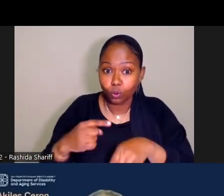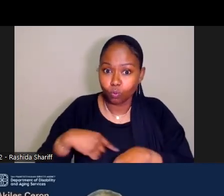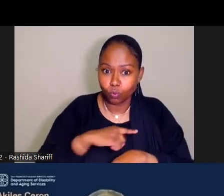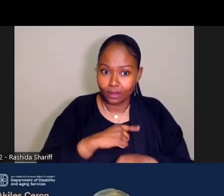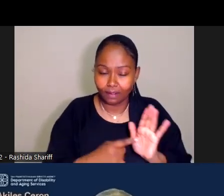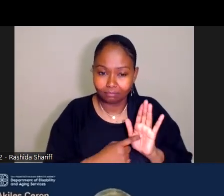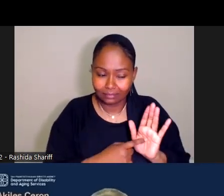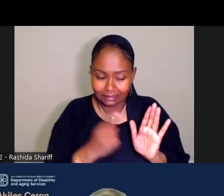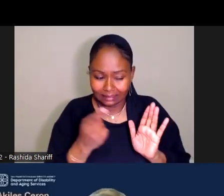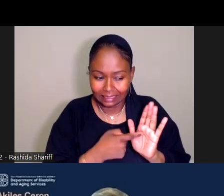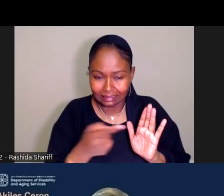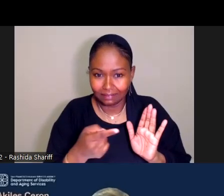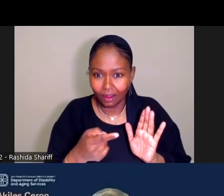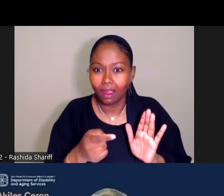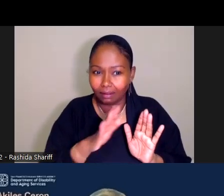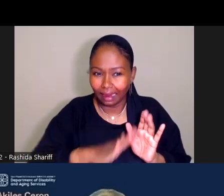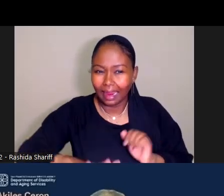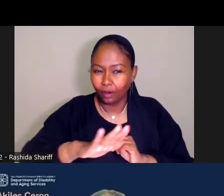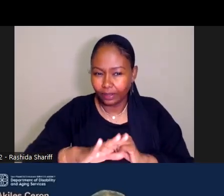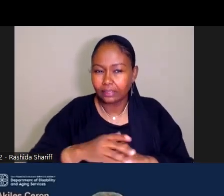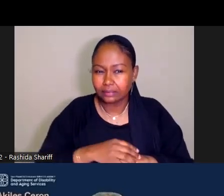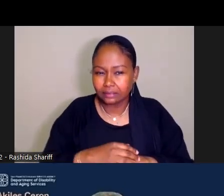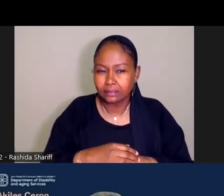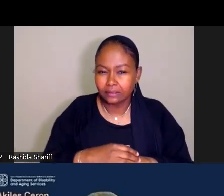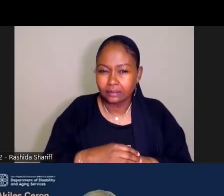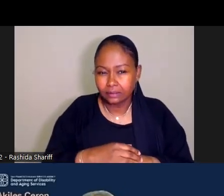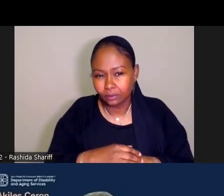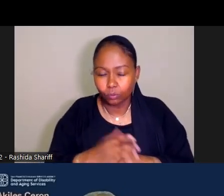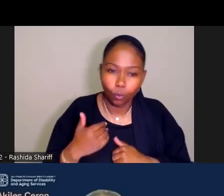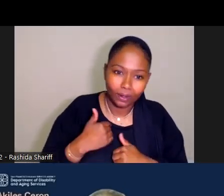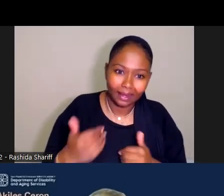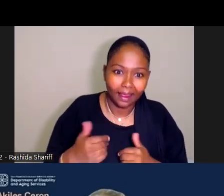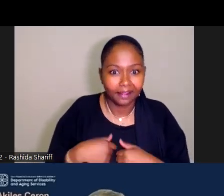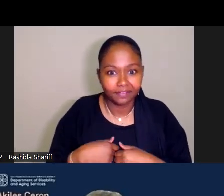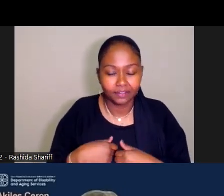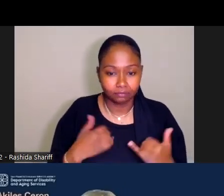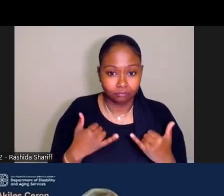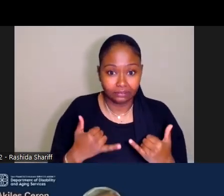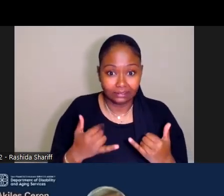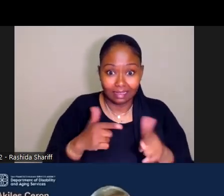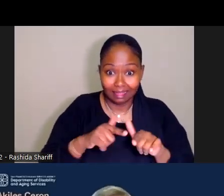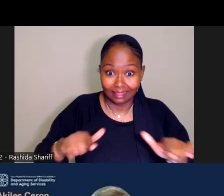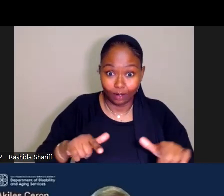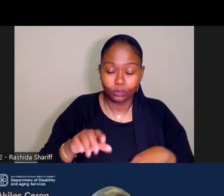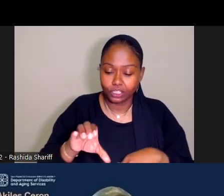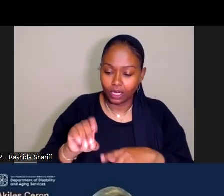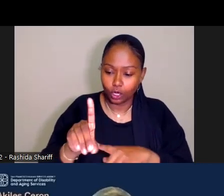some areas where there is existing language in code that allows for collaborations and